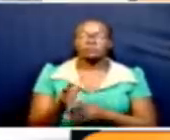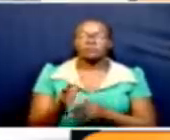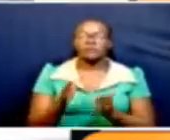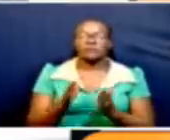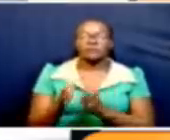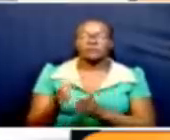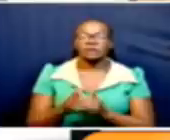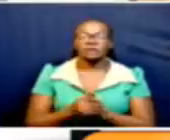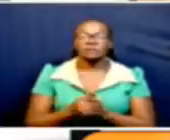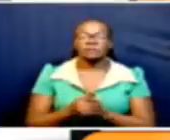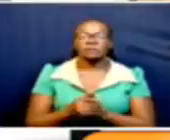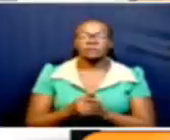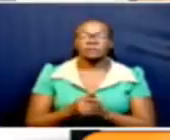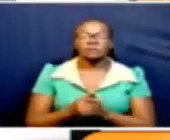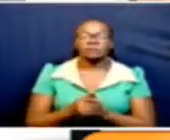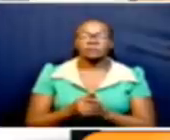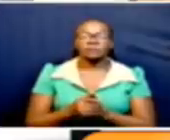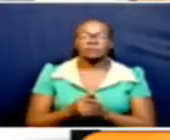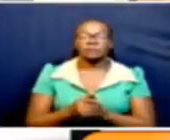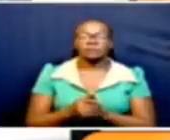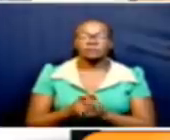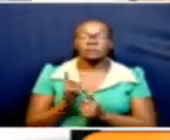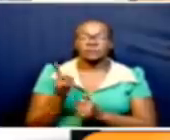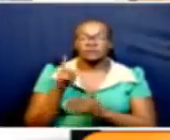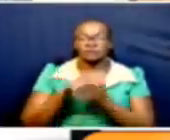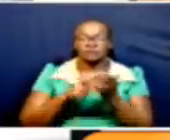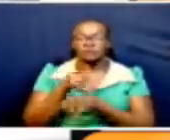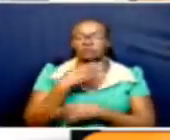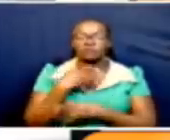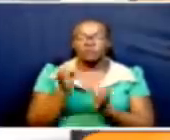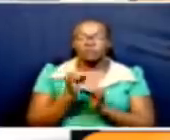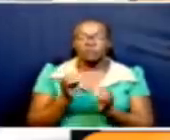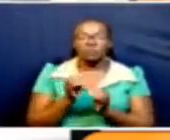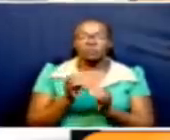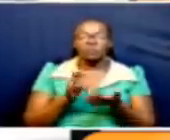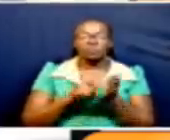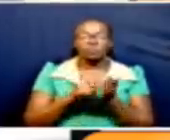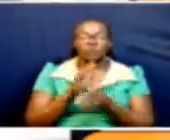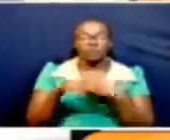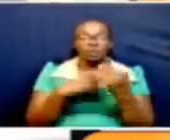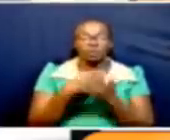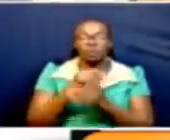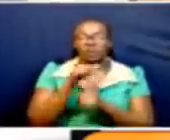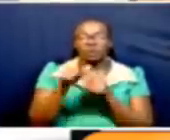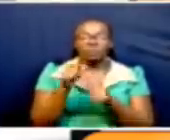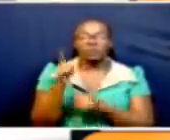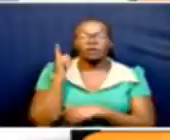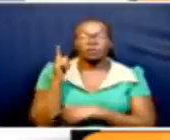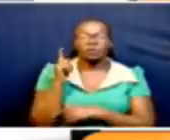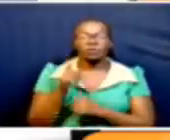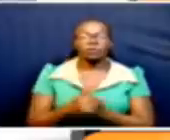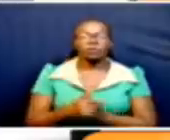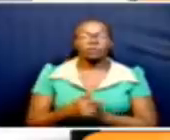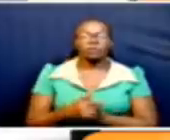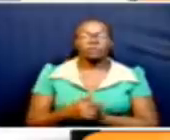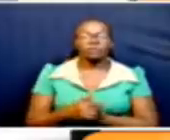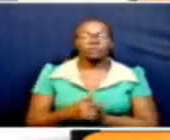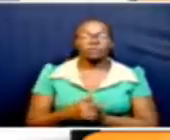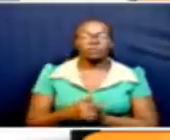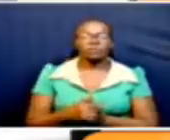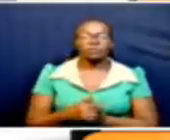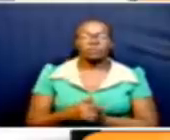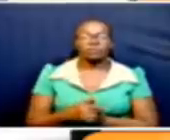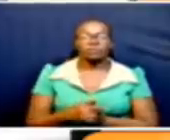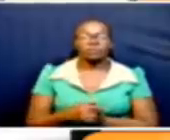all crazy stuff and you step aside. And this is what we don't want. So it's all about the law. I wish the president will, you know, stamp